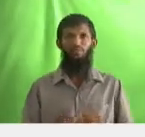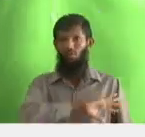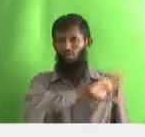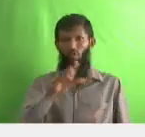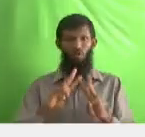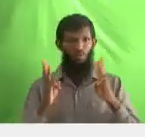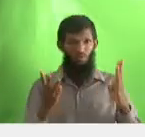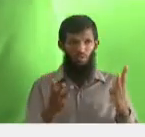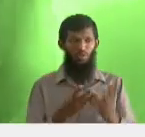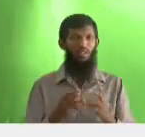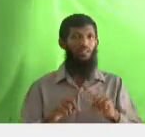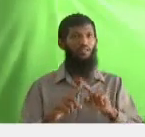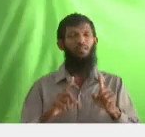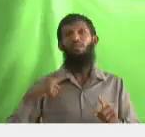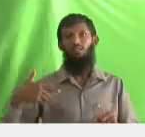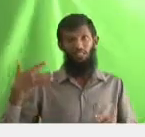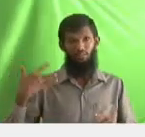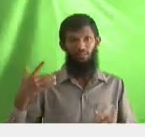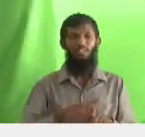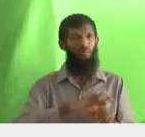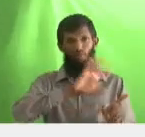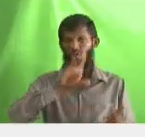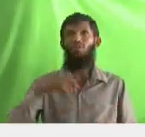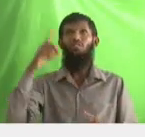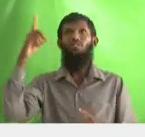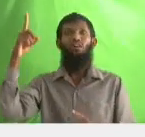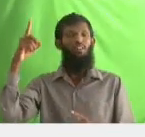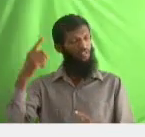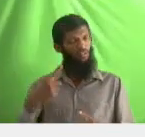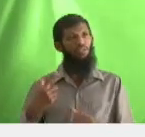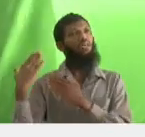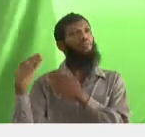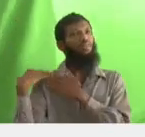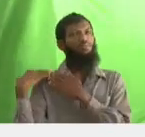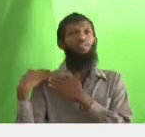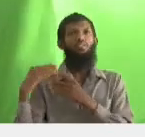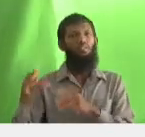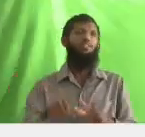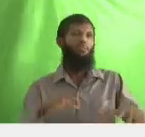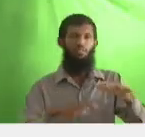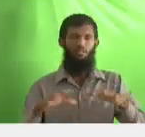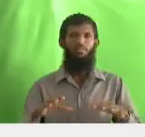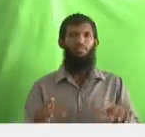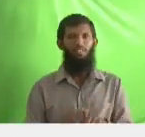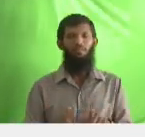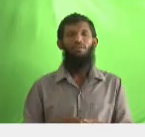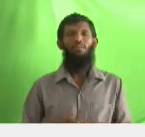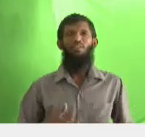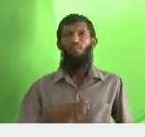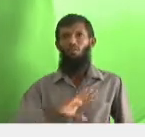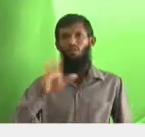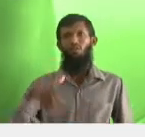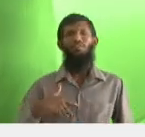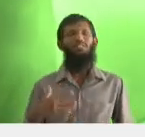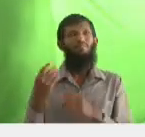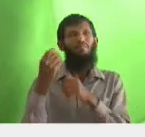earth except that the Almighty has taken it upon Himself to provide for it. We ask Allah to make us from